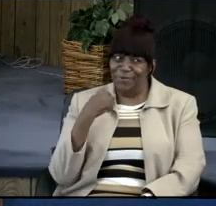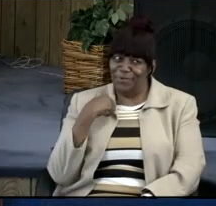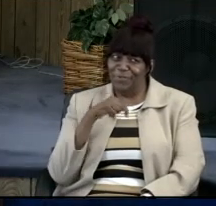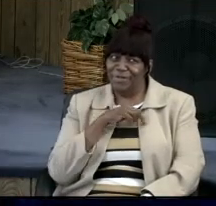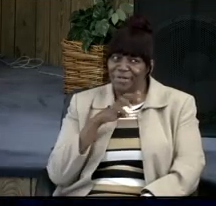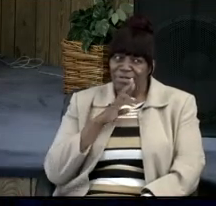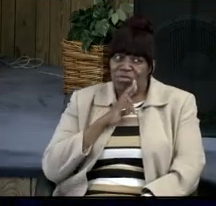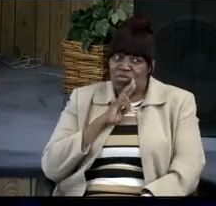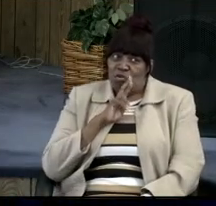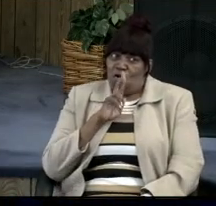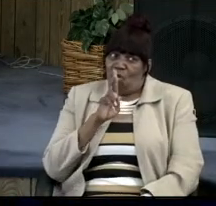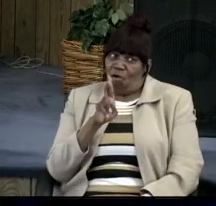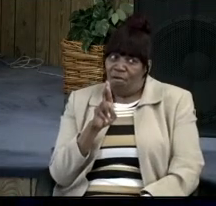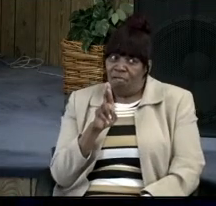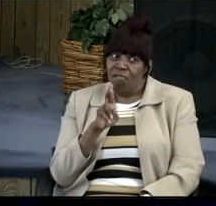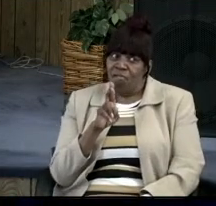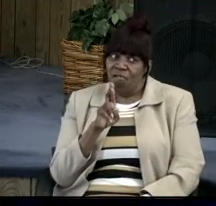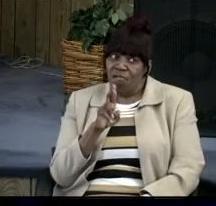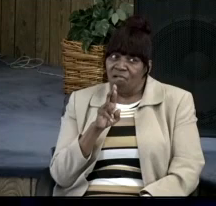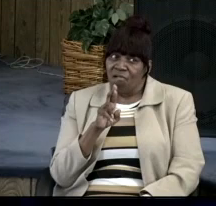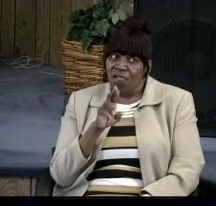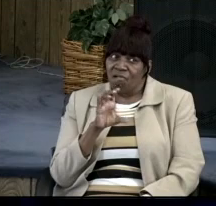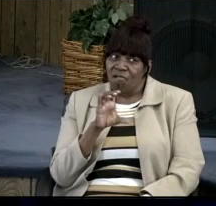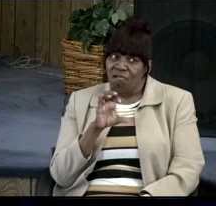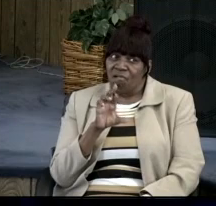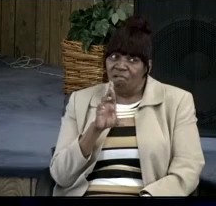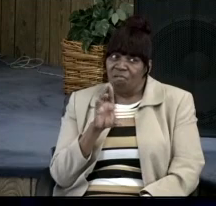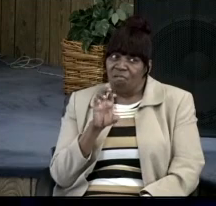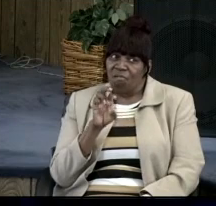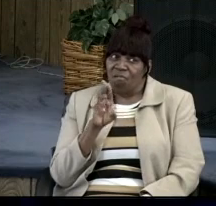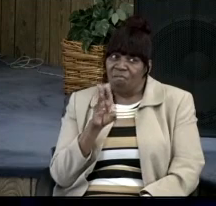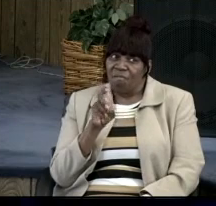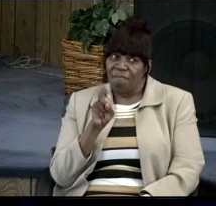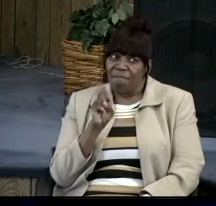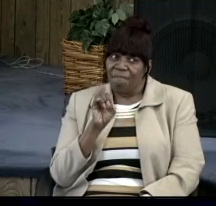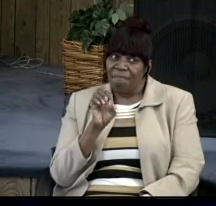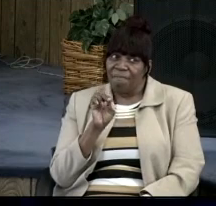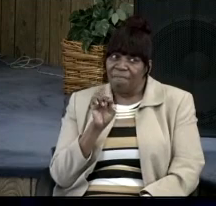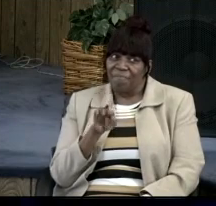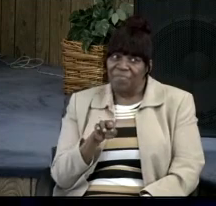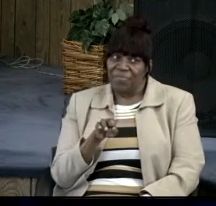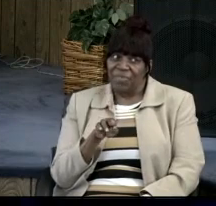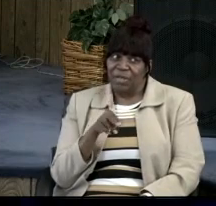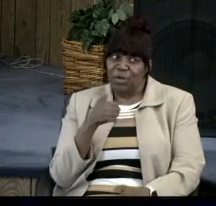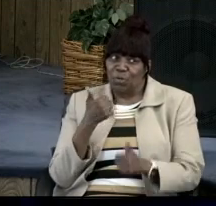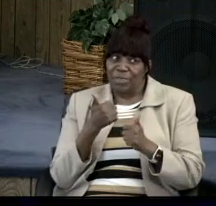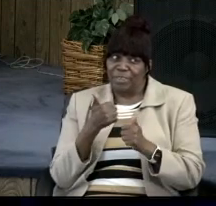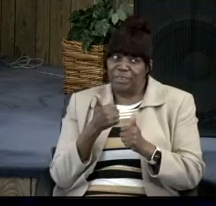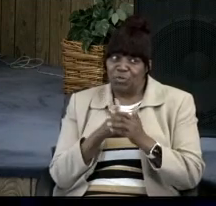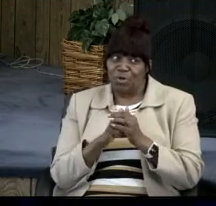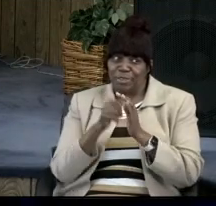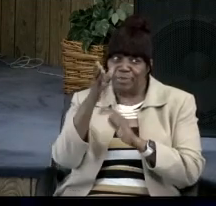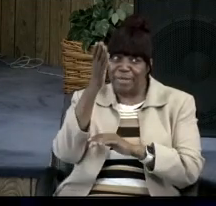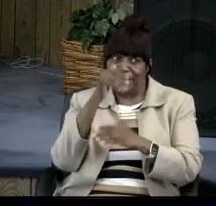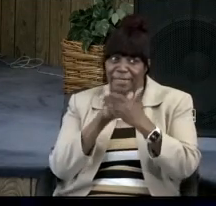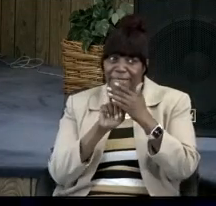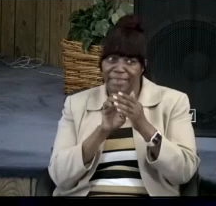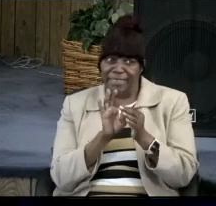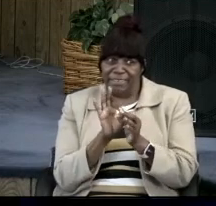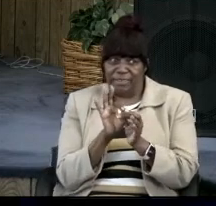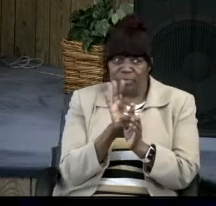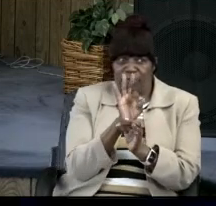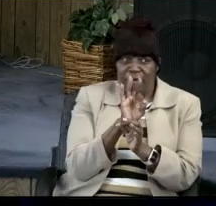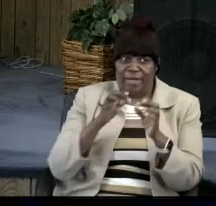the circumcision. You see that? We are the circumcision which worship God in